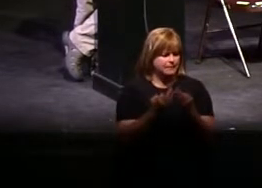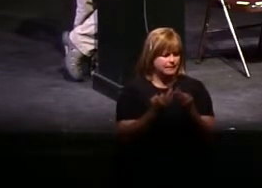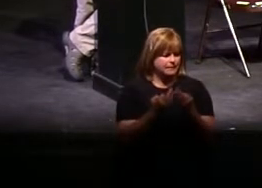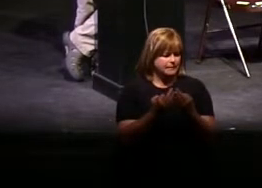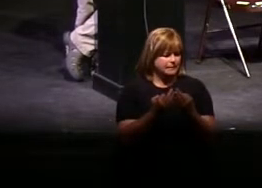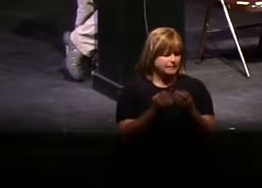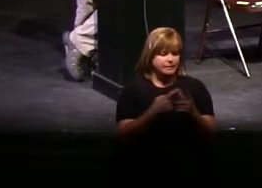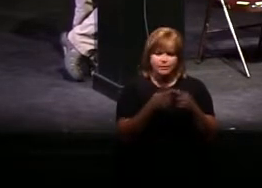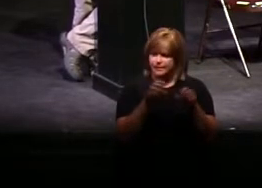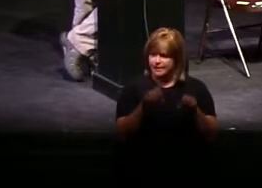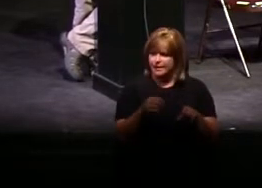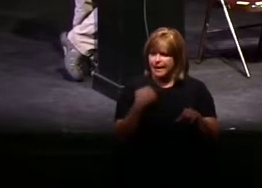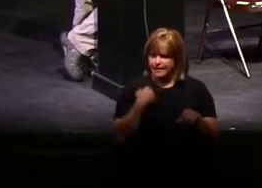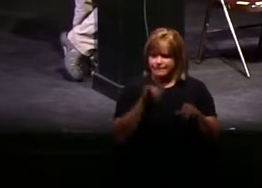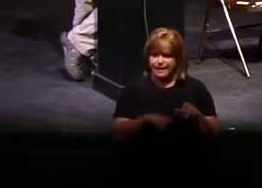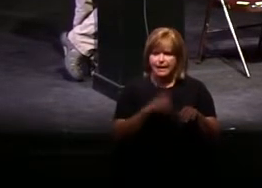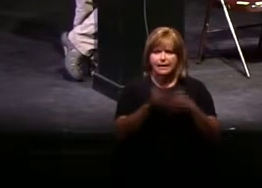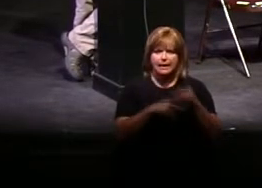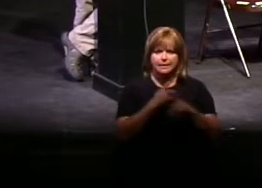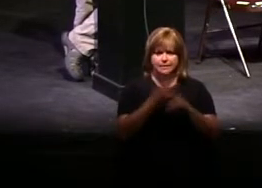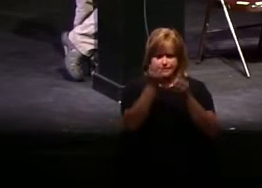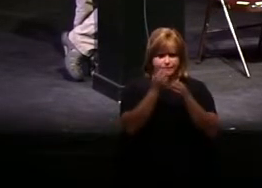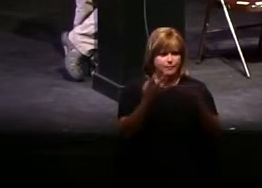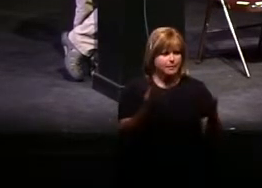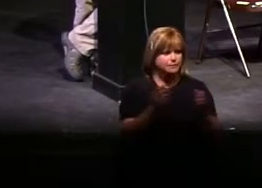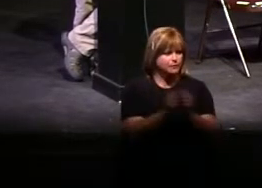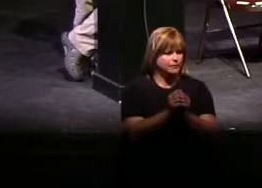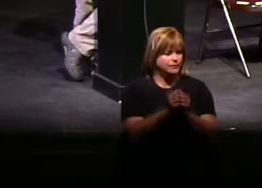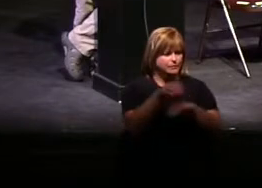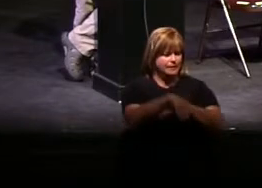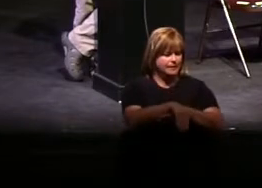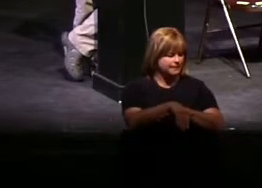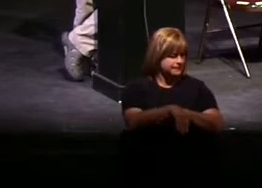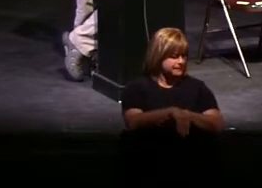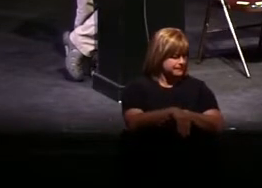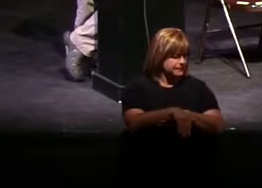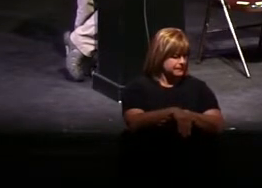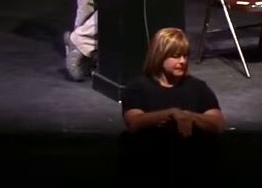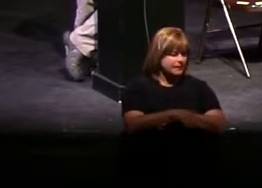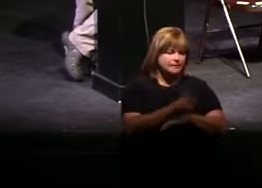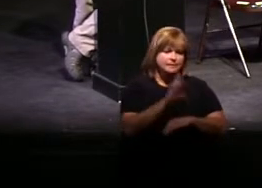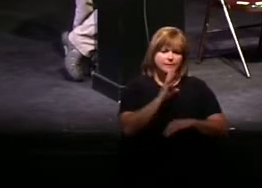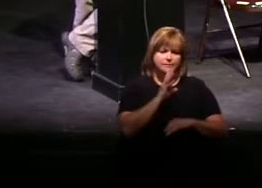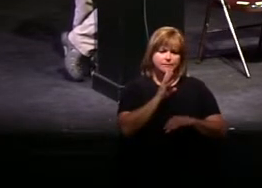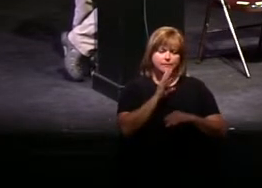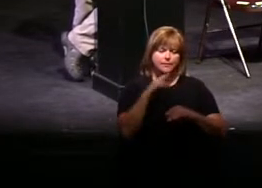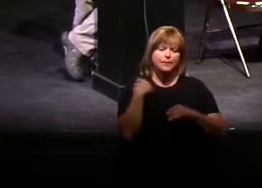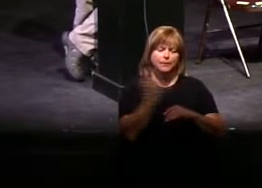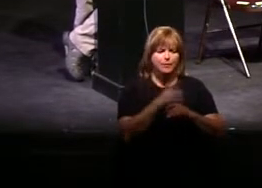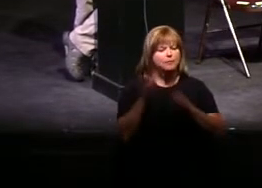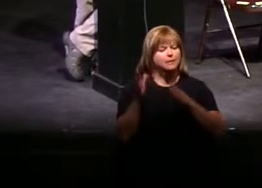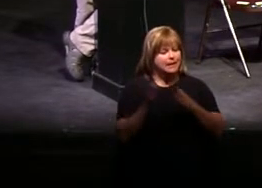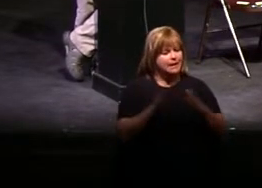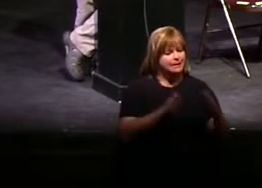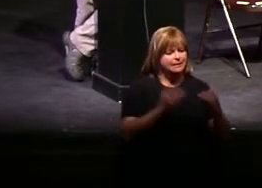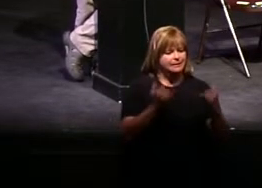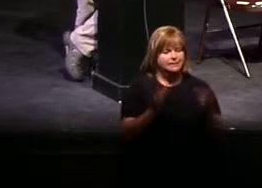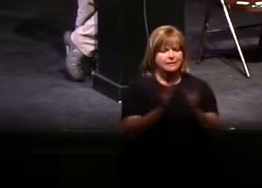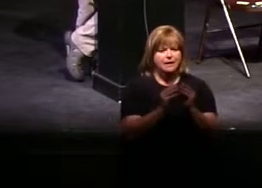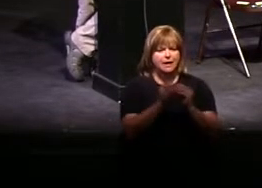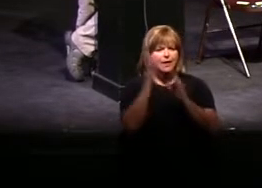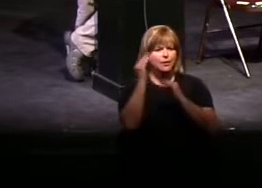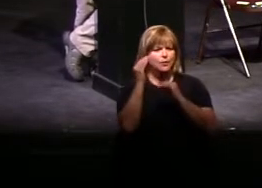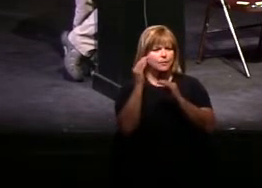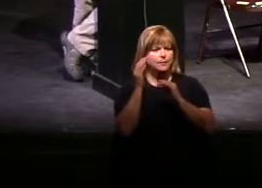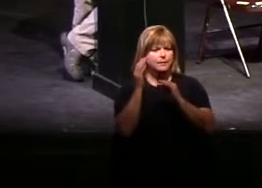bit of information away from you. And I was joking at one point as we were planning the conference that I hope this would be a conference